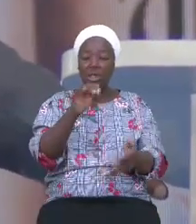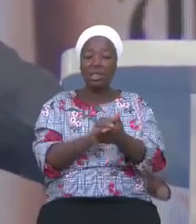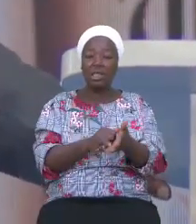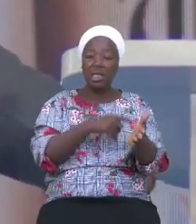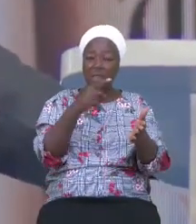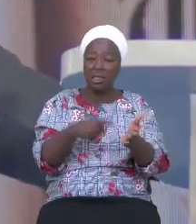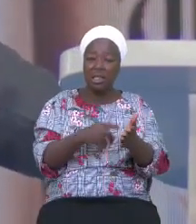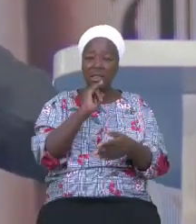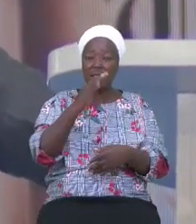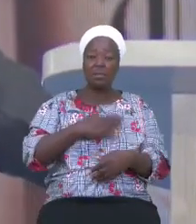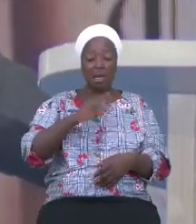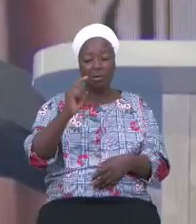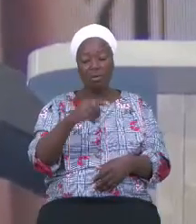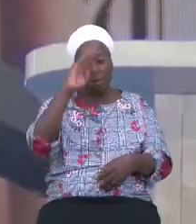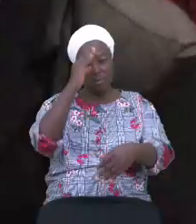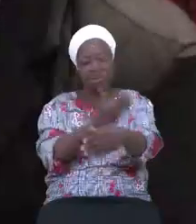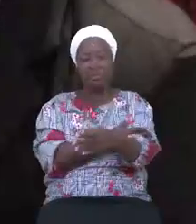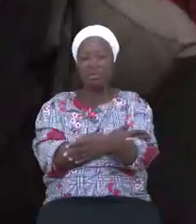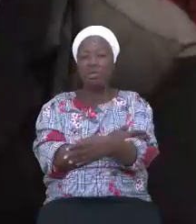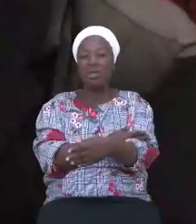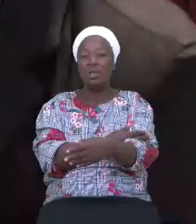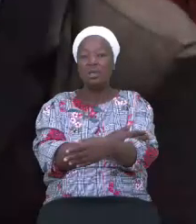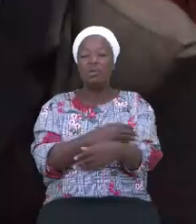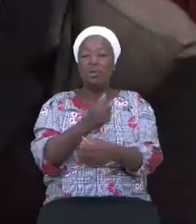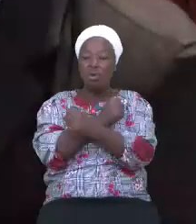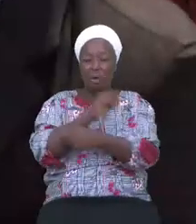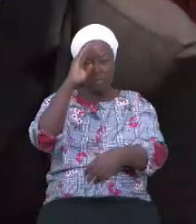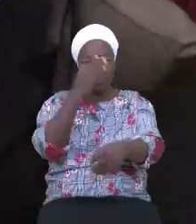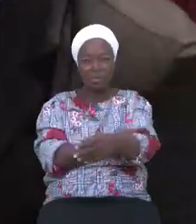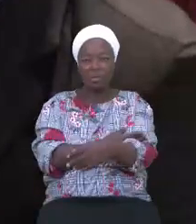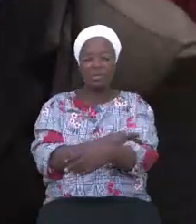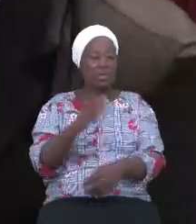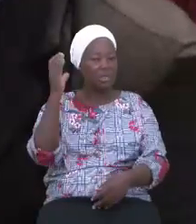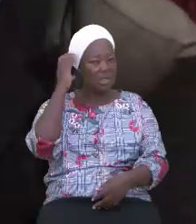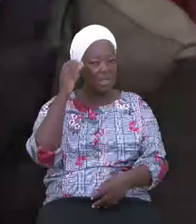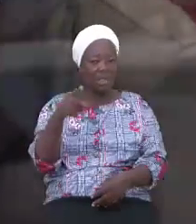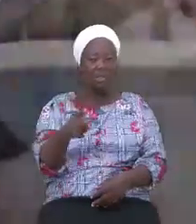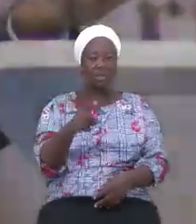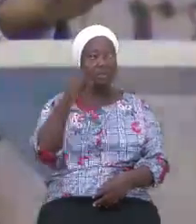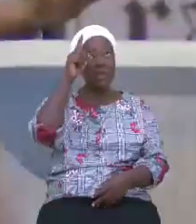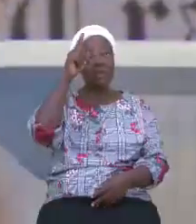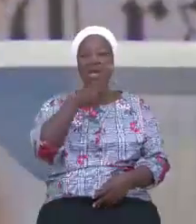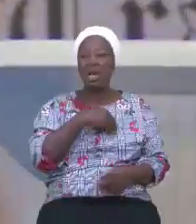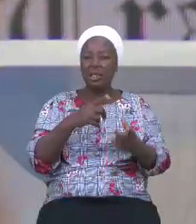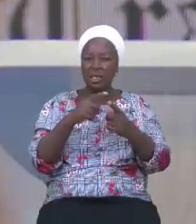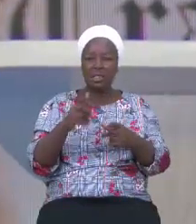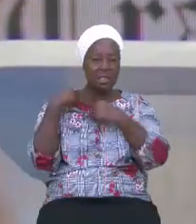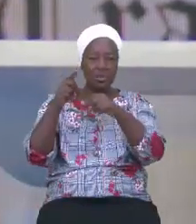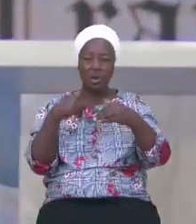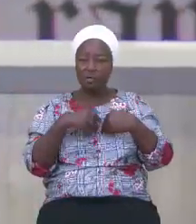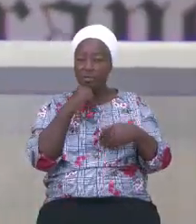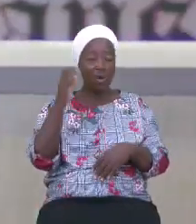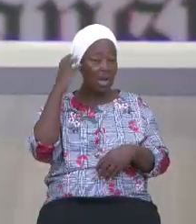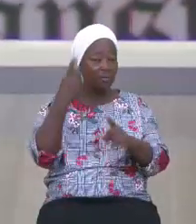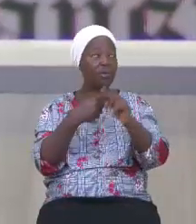is my only begotten Son, beloved Son, hear ye him. And since you have now heard from heaven, as